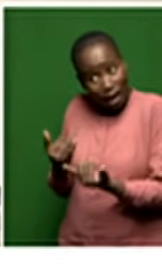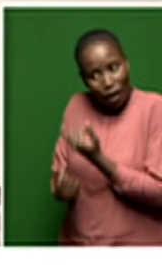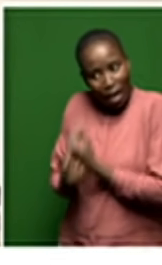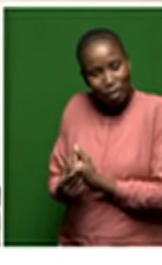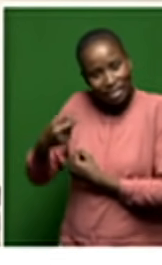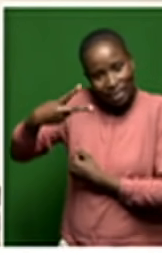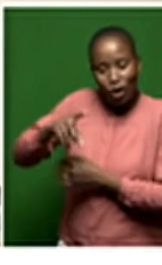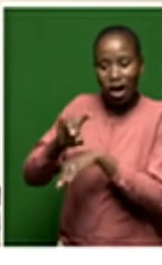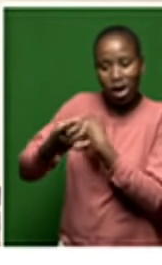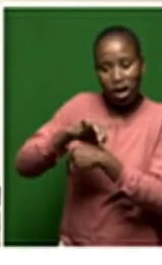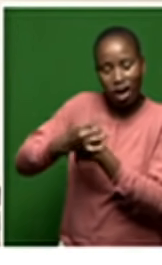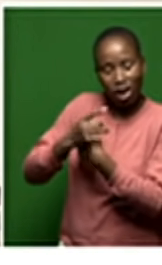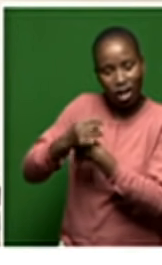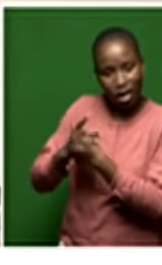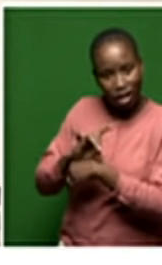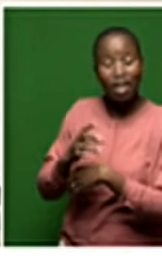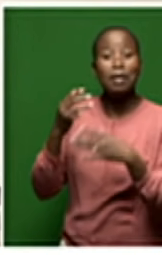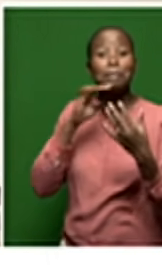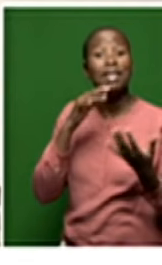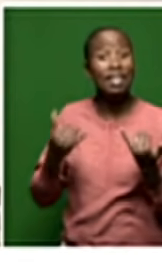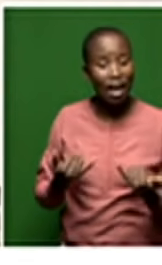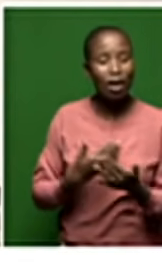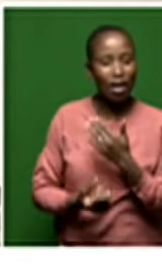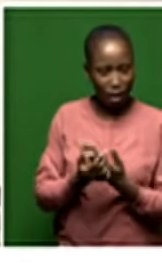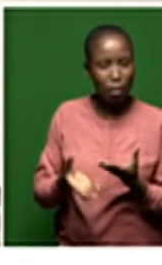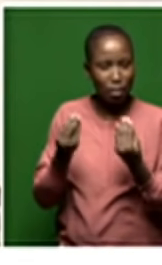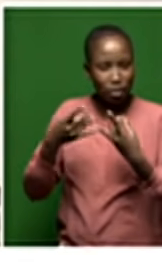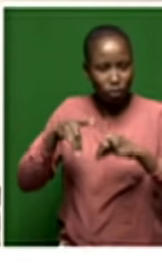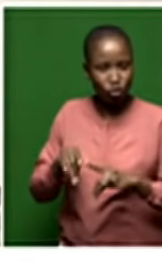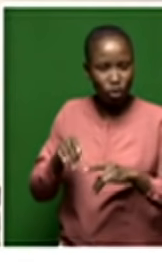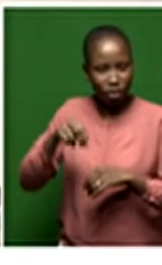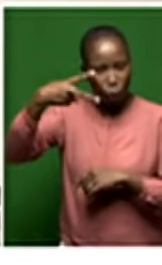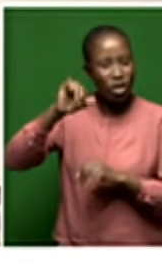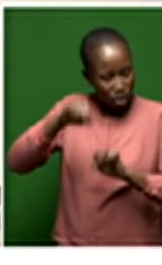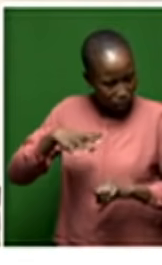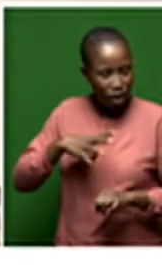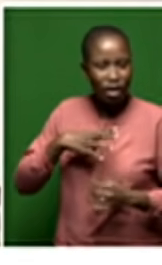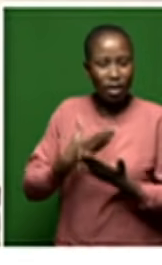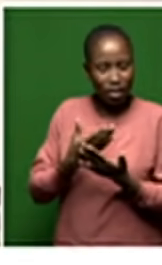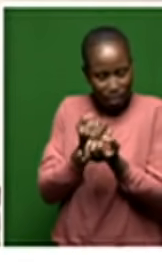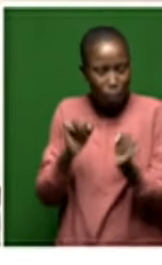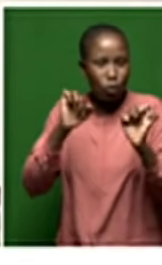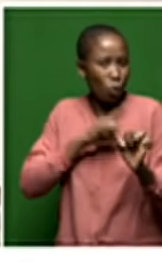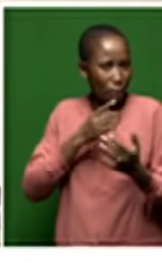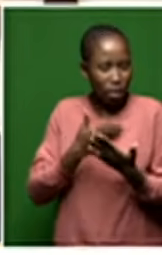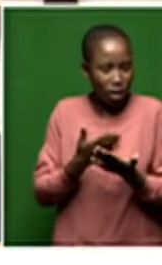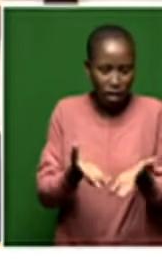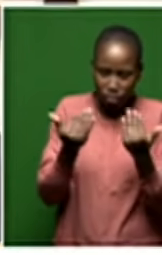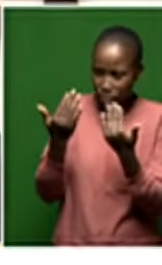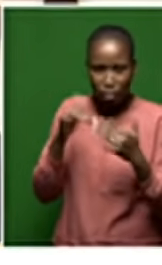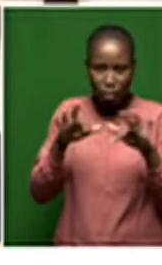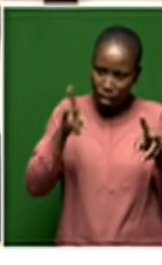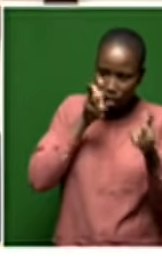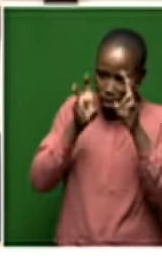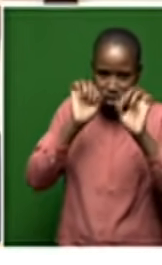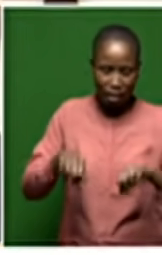consultation, which means the masses are having a second bite at the cherry, which is fine. It's a democracy. Let's listen to everyone. Yeah, indeed, and